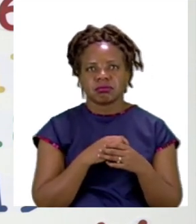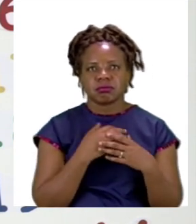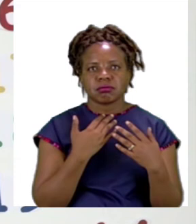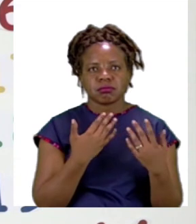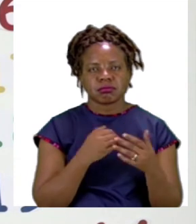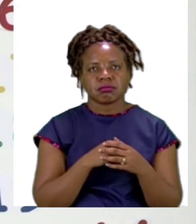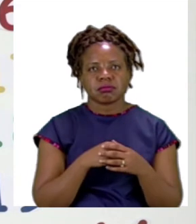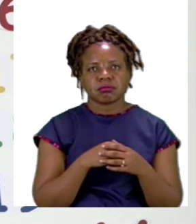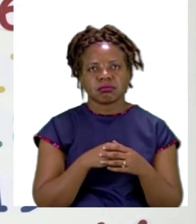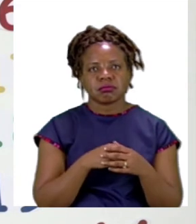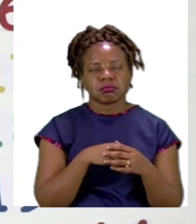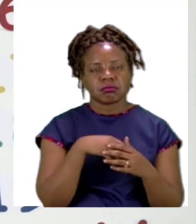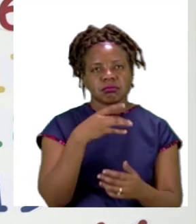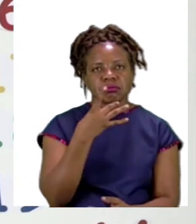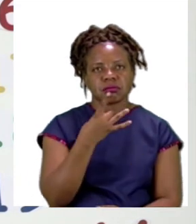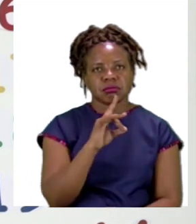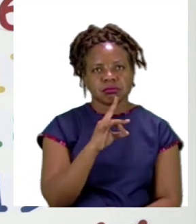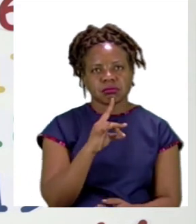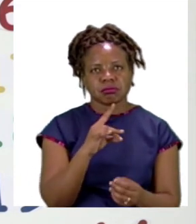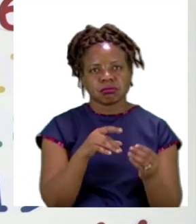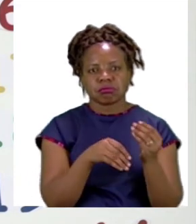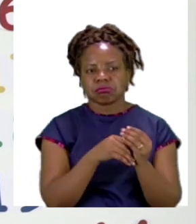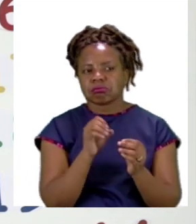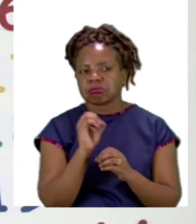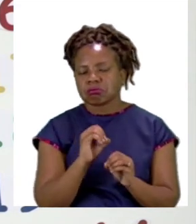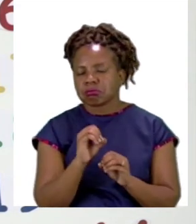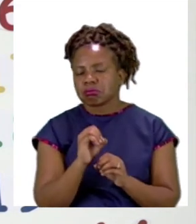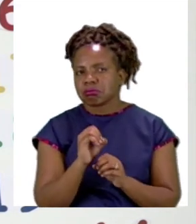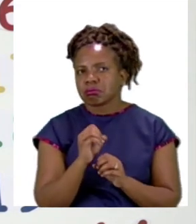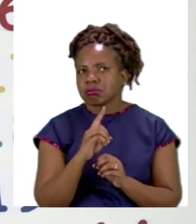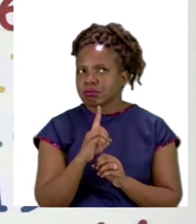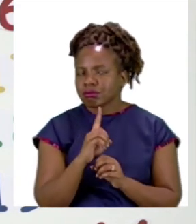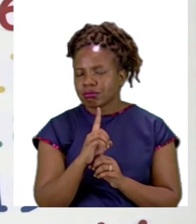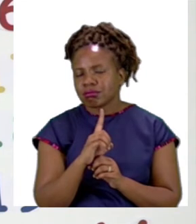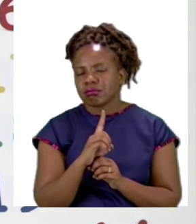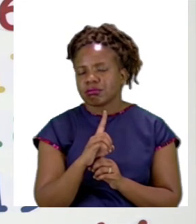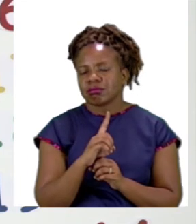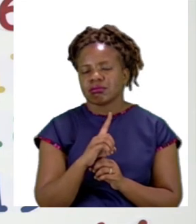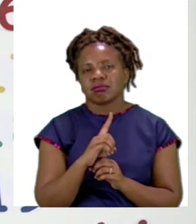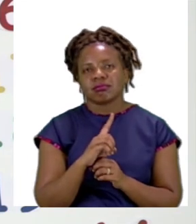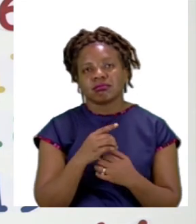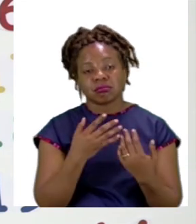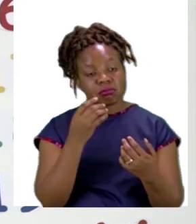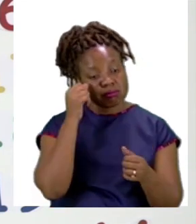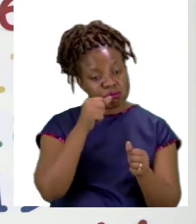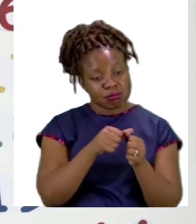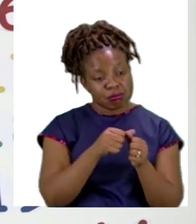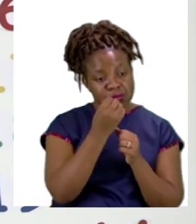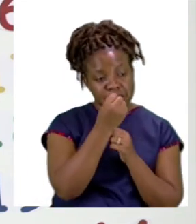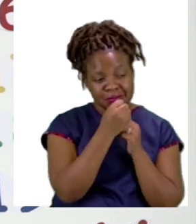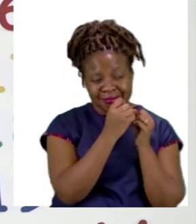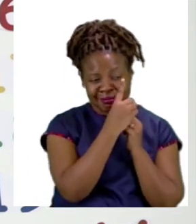number will now say 8 plus nothing. But that's not true because remember,